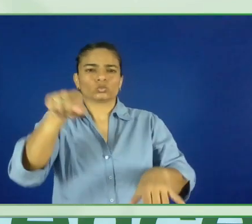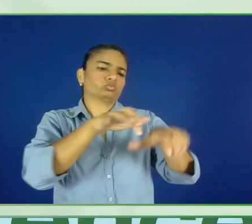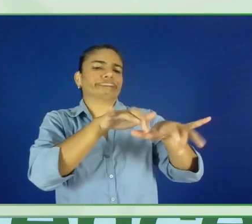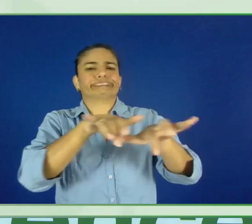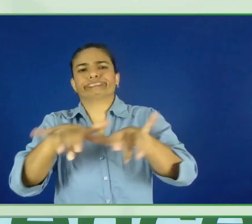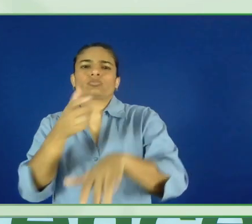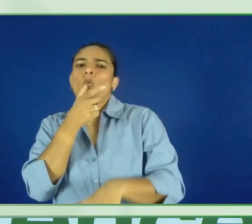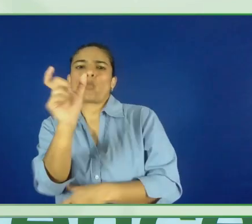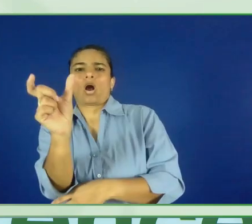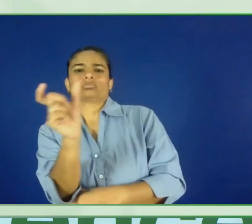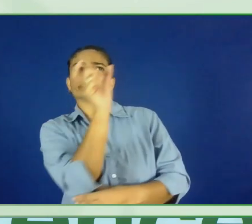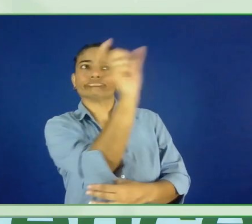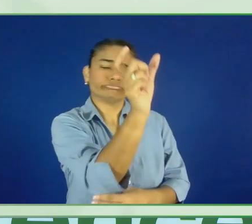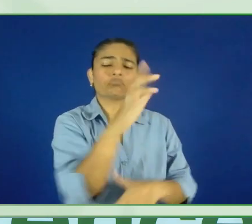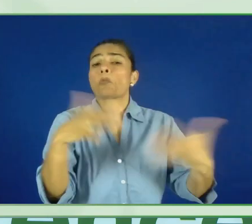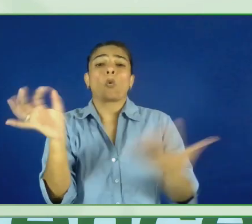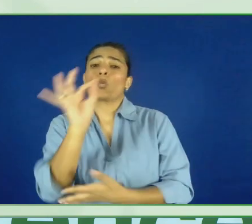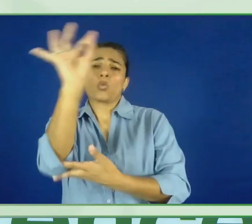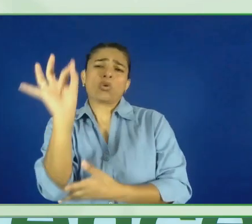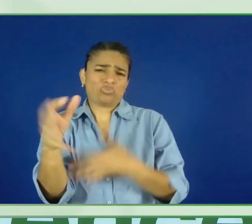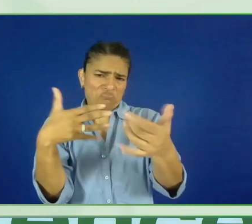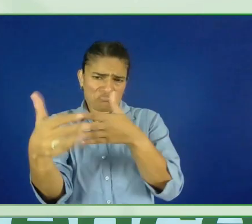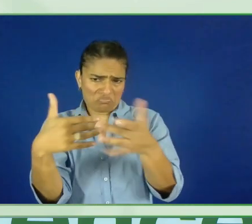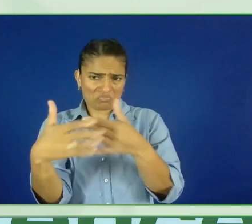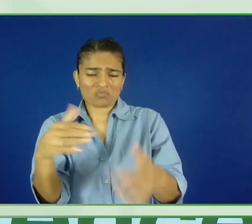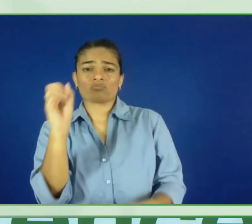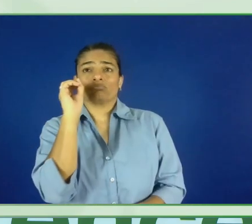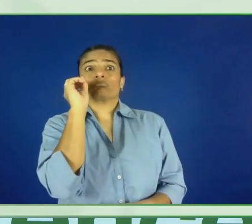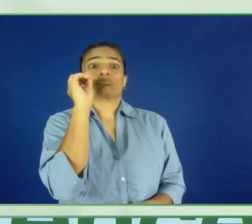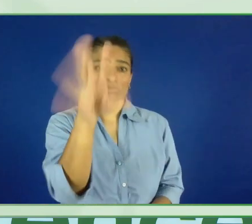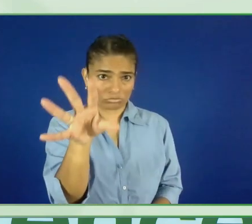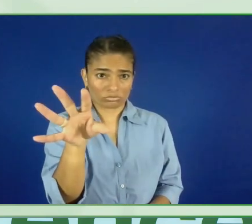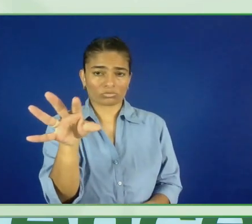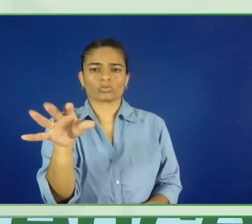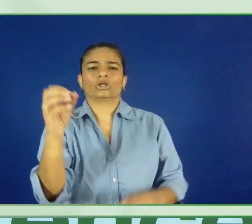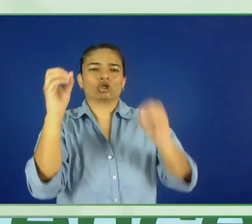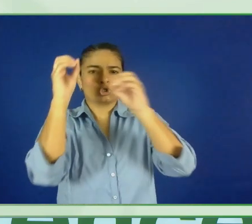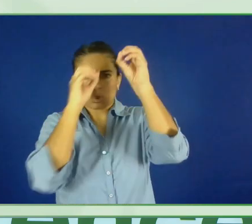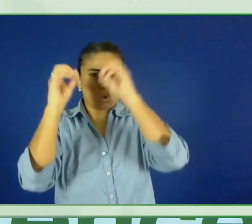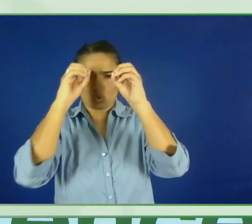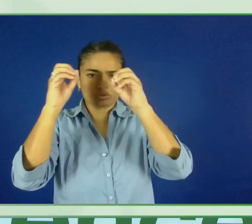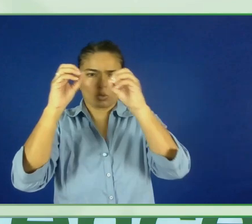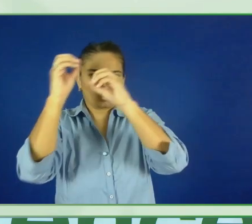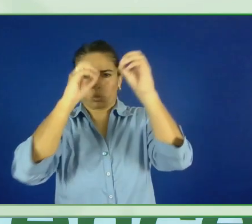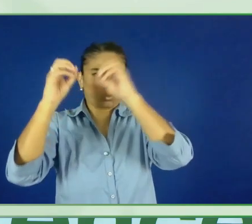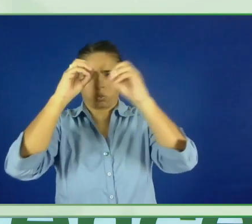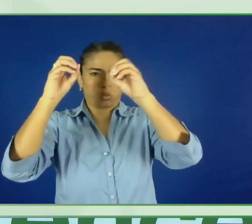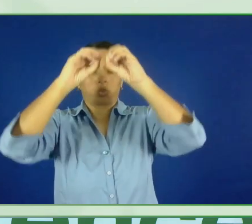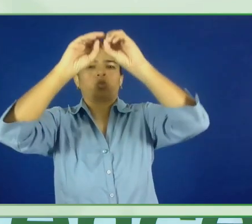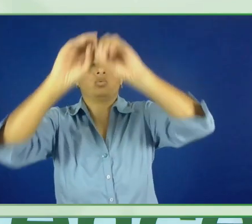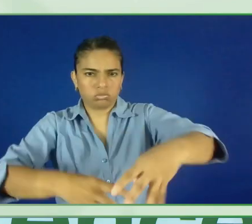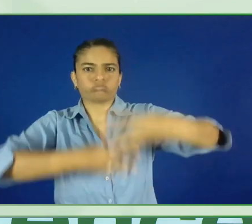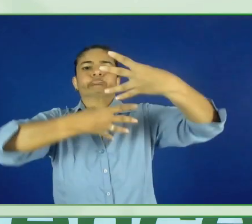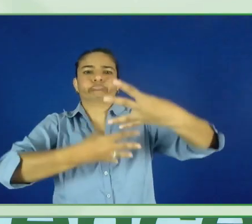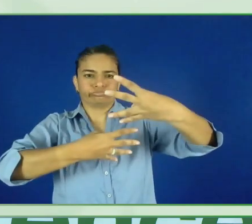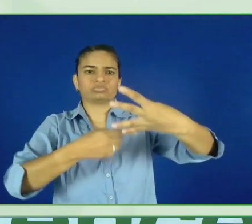with Bing or Google search, and you get resources as you get them when you type in